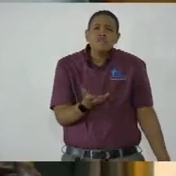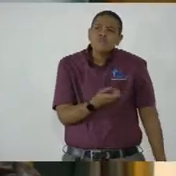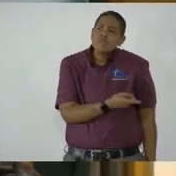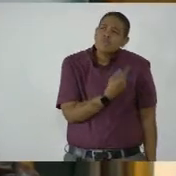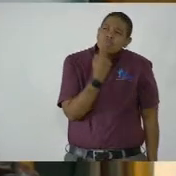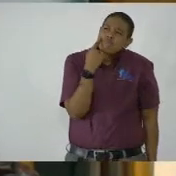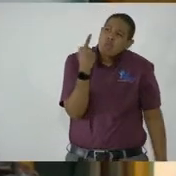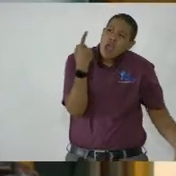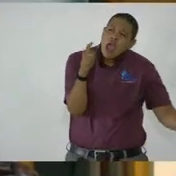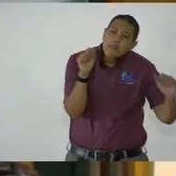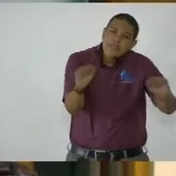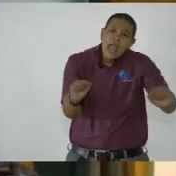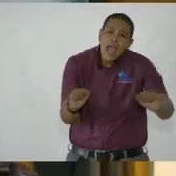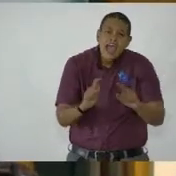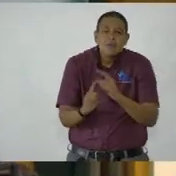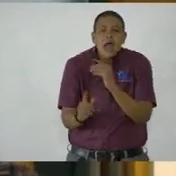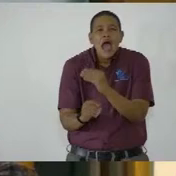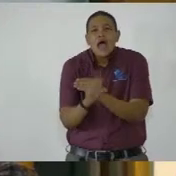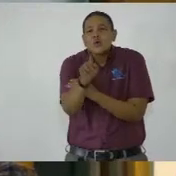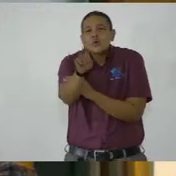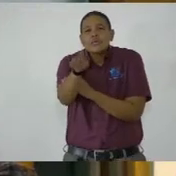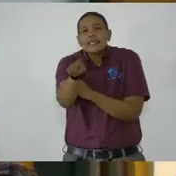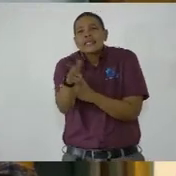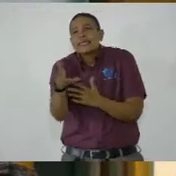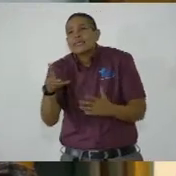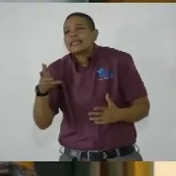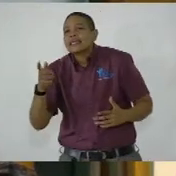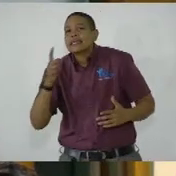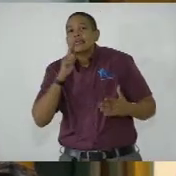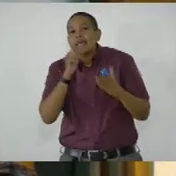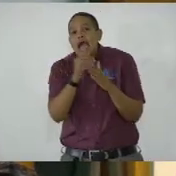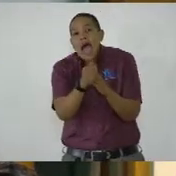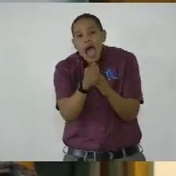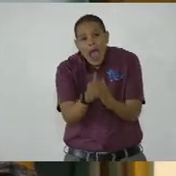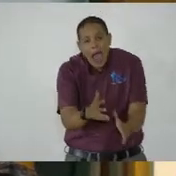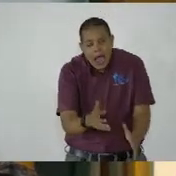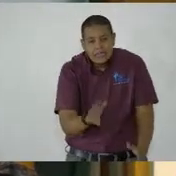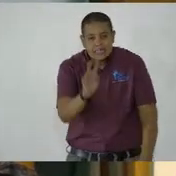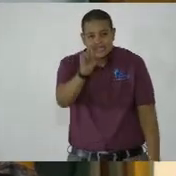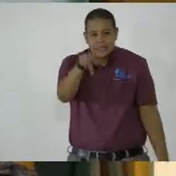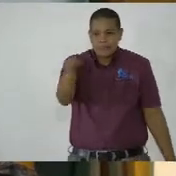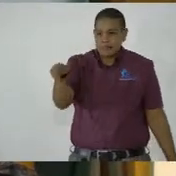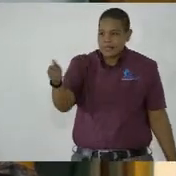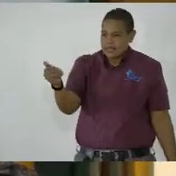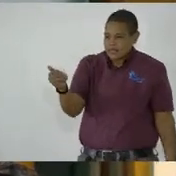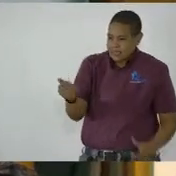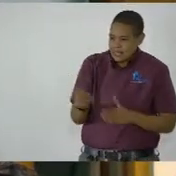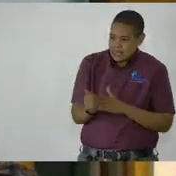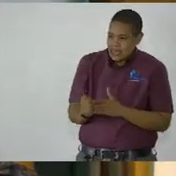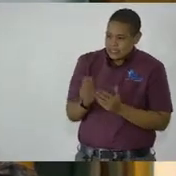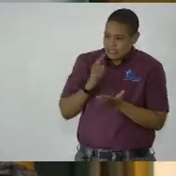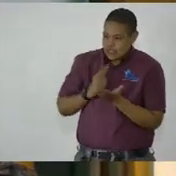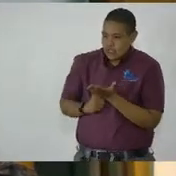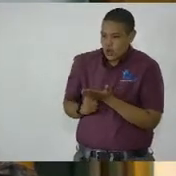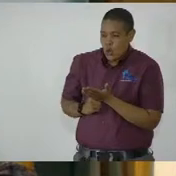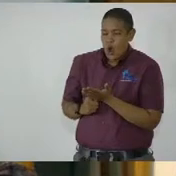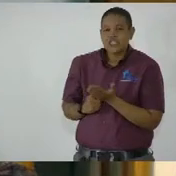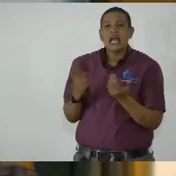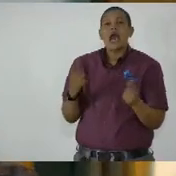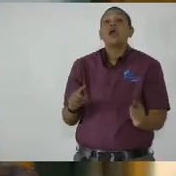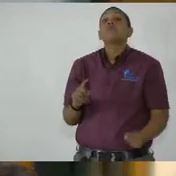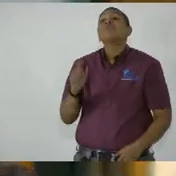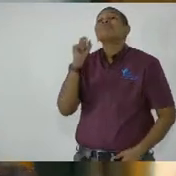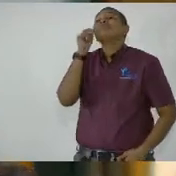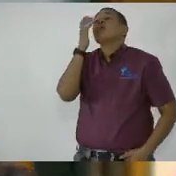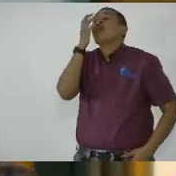done, but then you need to get the guidance of the DPP in negotiation. Unfortunately,